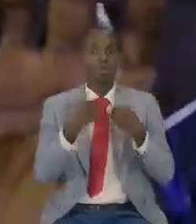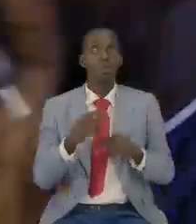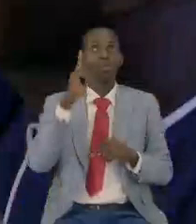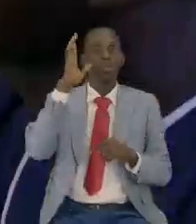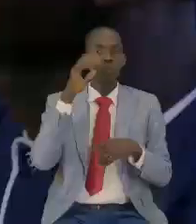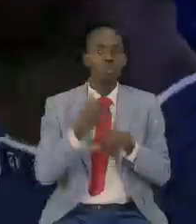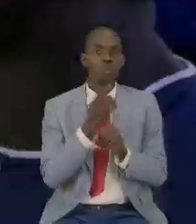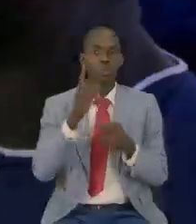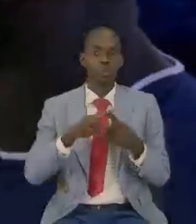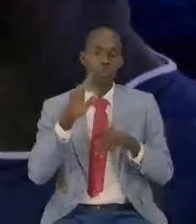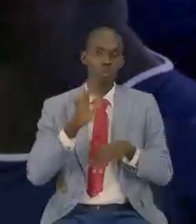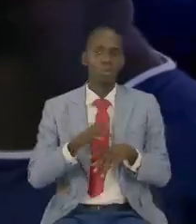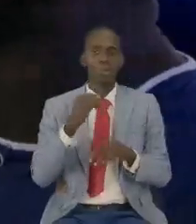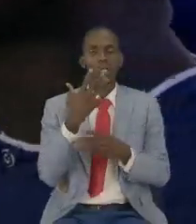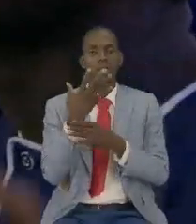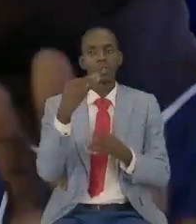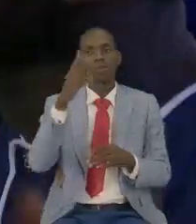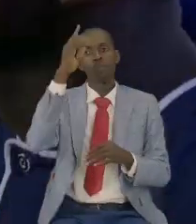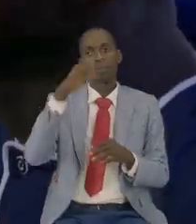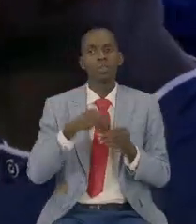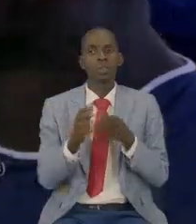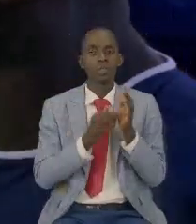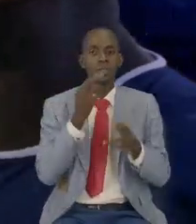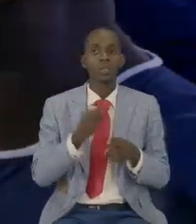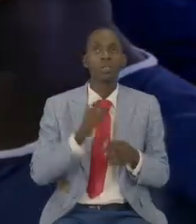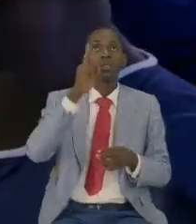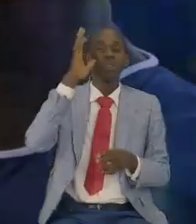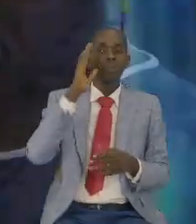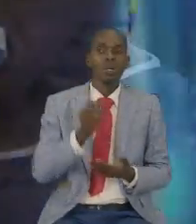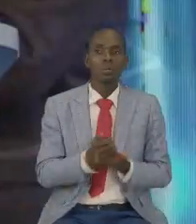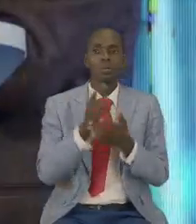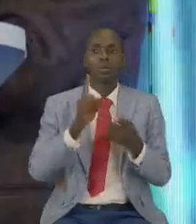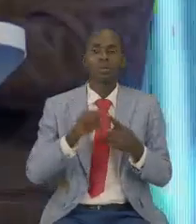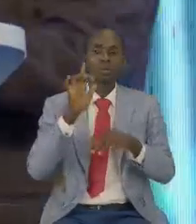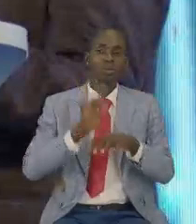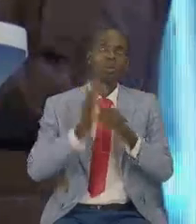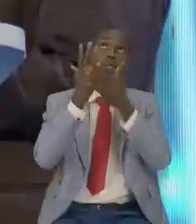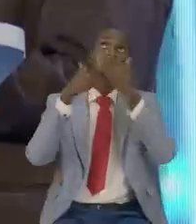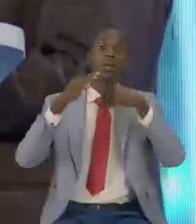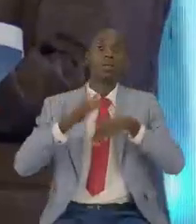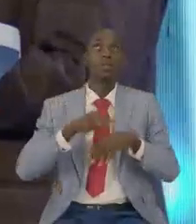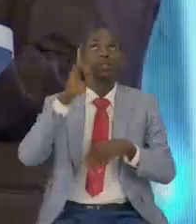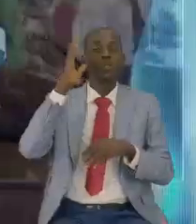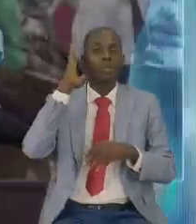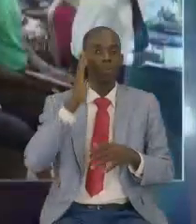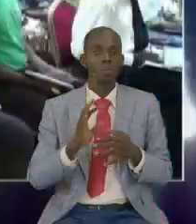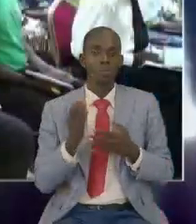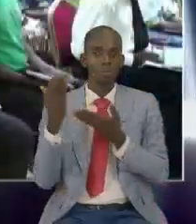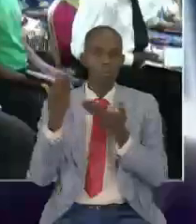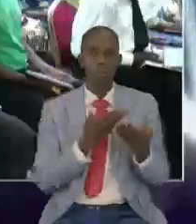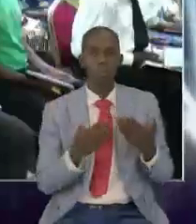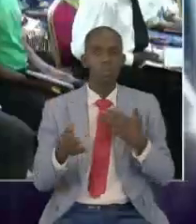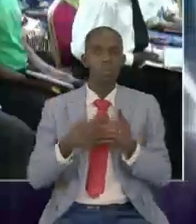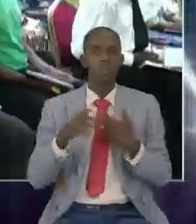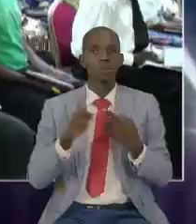He'll make you to reach heaven. He will reconcile you unto the Father, because he's the only